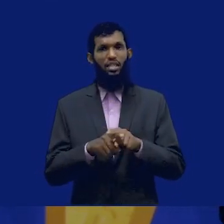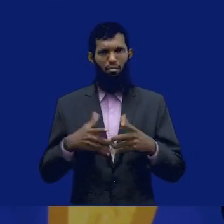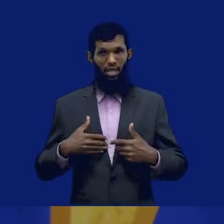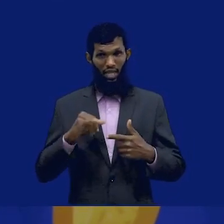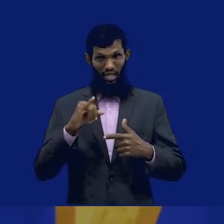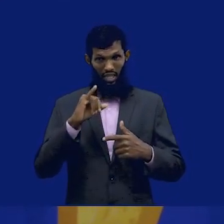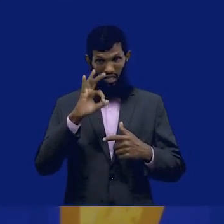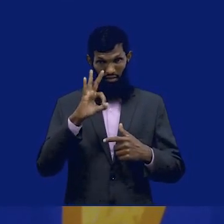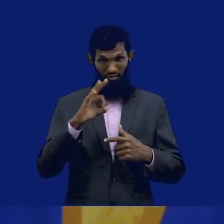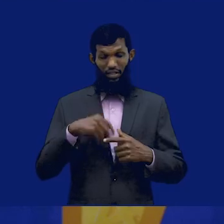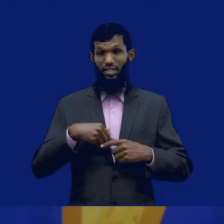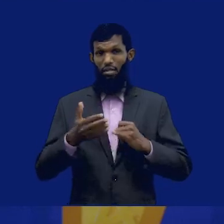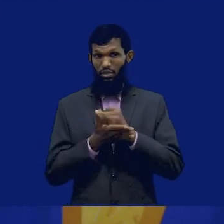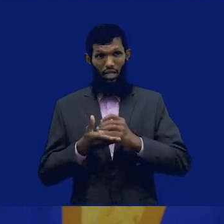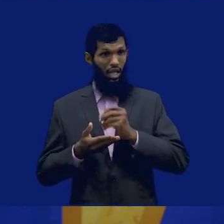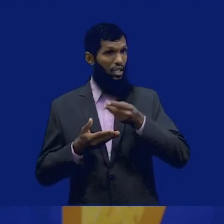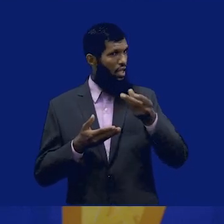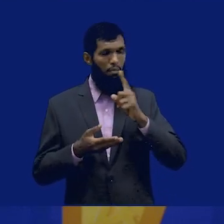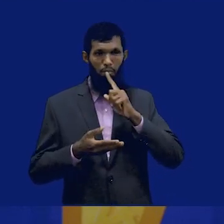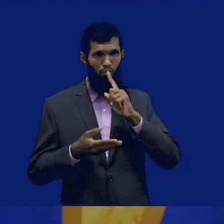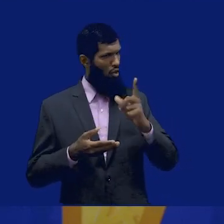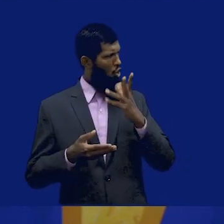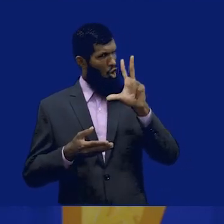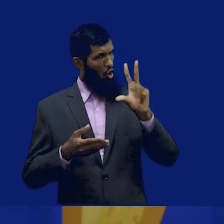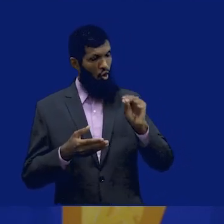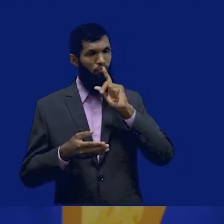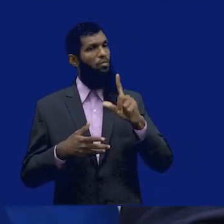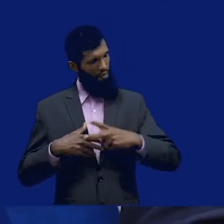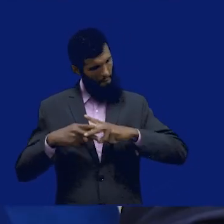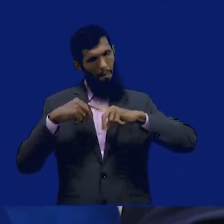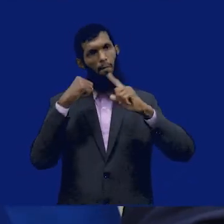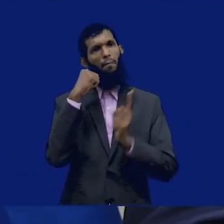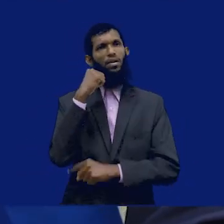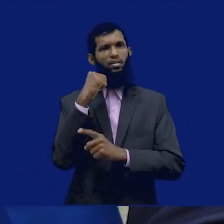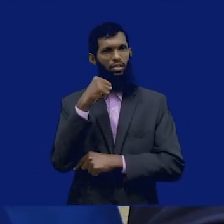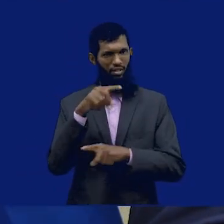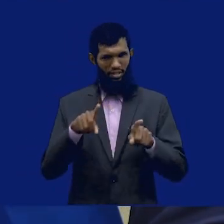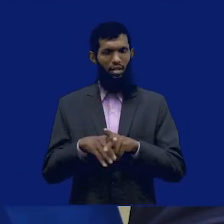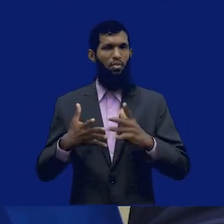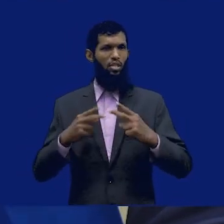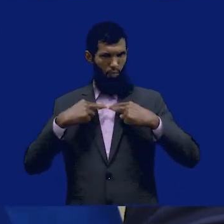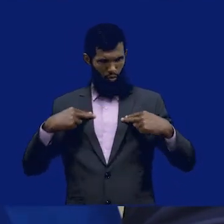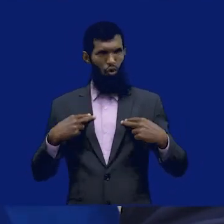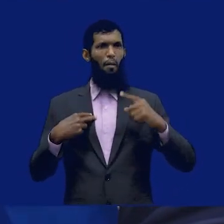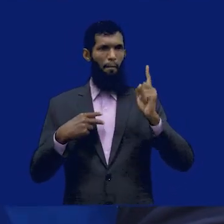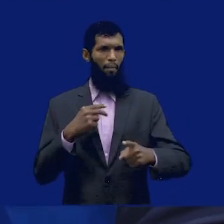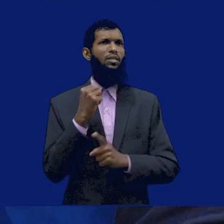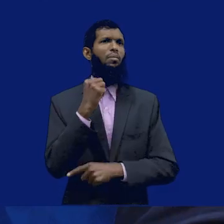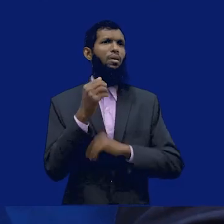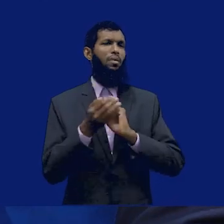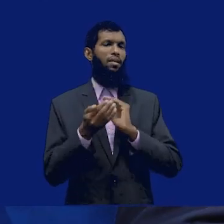by the penalties of those who abstain from giving zakat. Allah subhanahu wa ta'ala says,